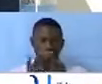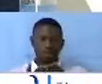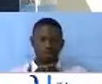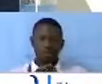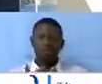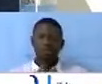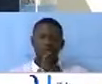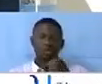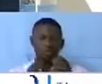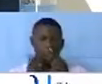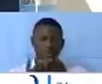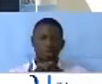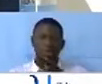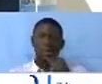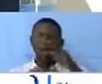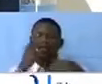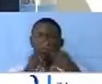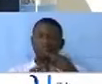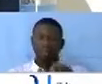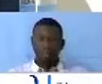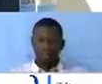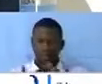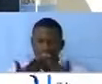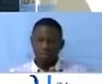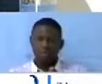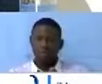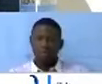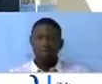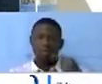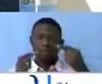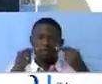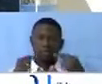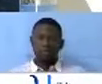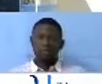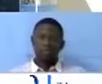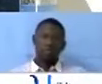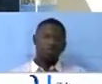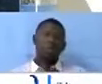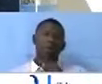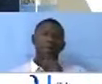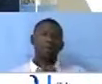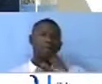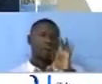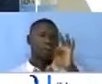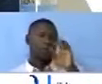say that after I submitted my statement to Foday Barry,